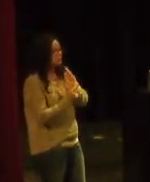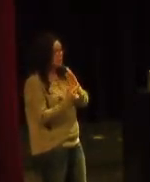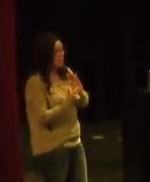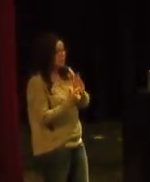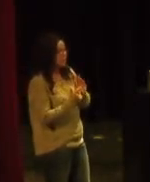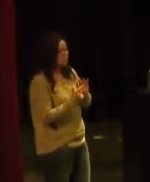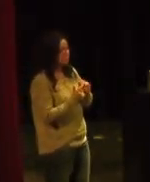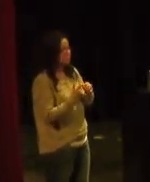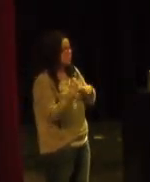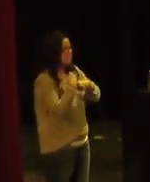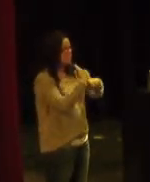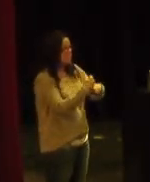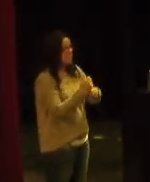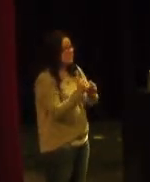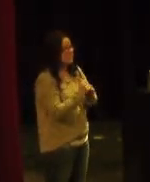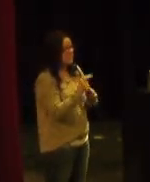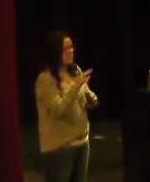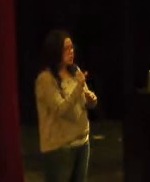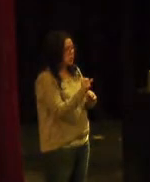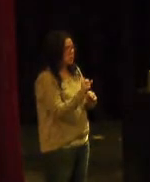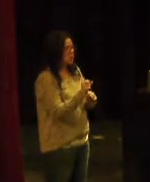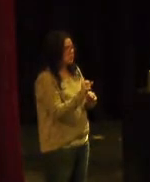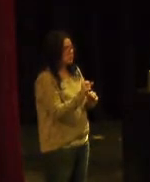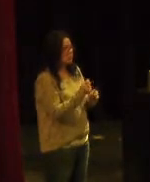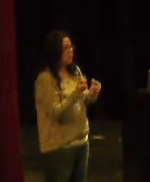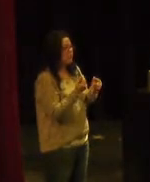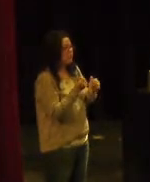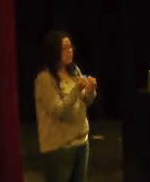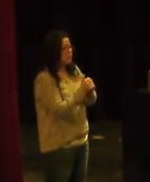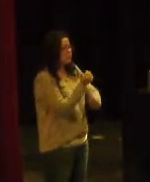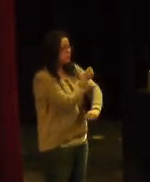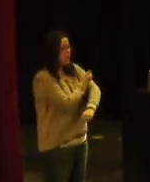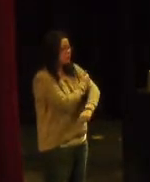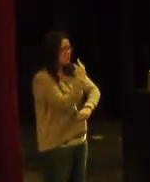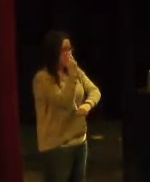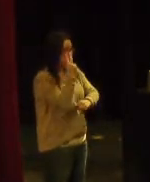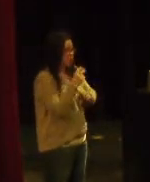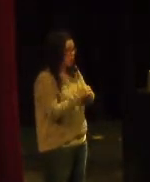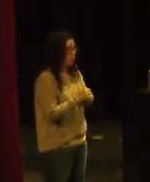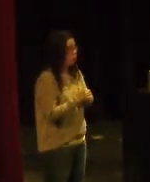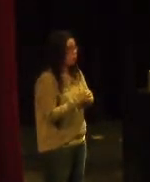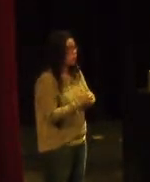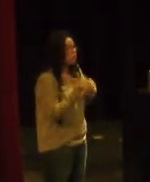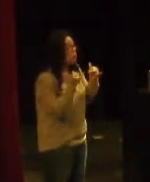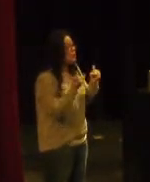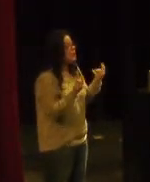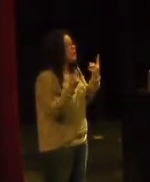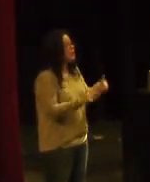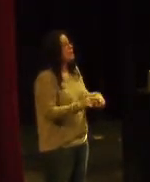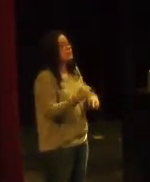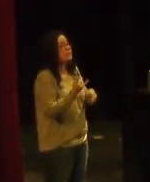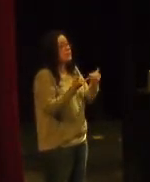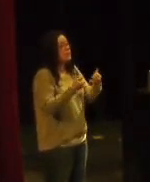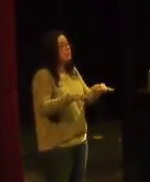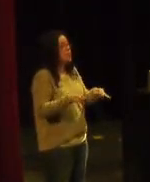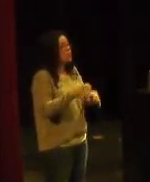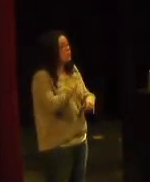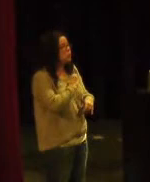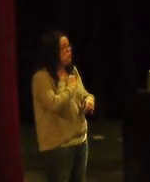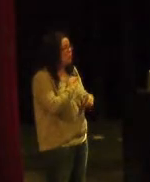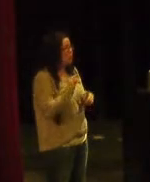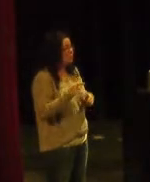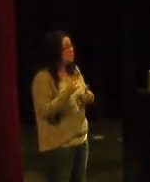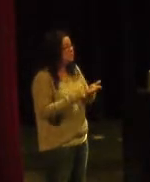do with drugs in Mexico? Right now, what happens is the Border Patrol sometimes